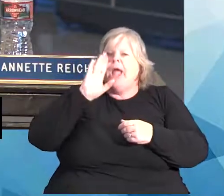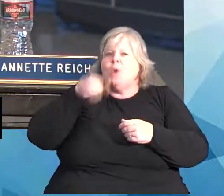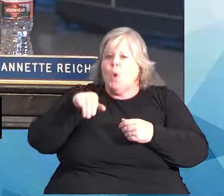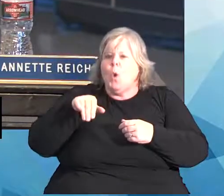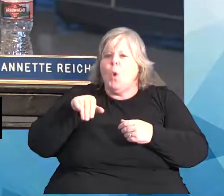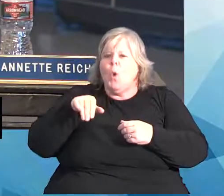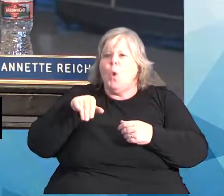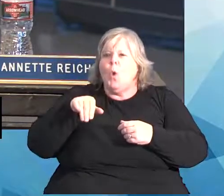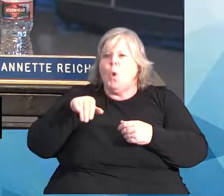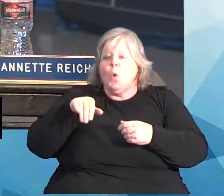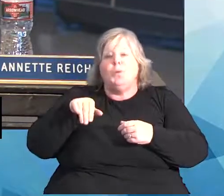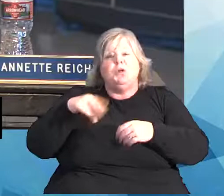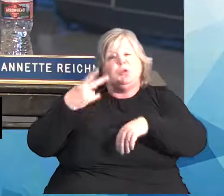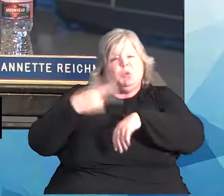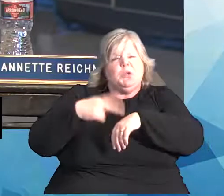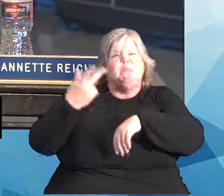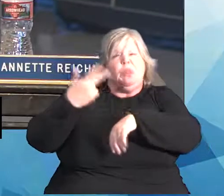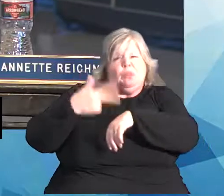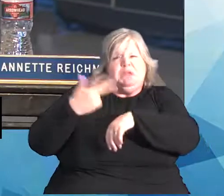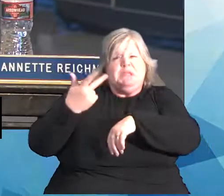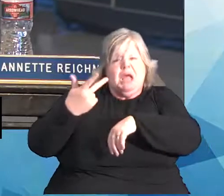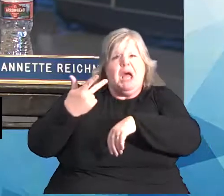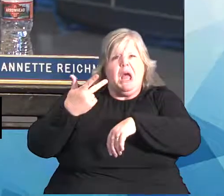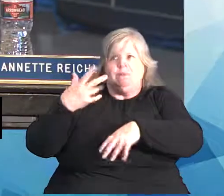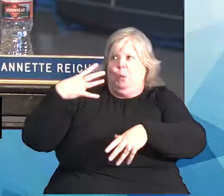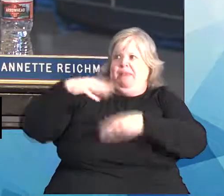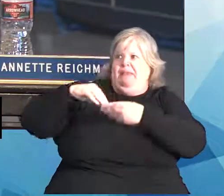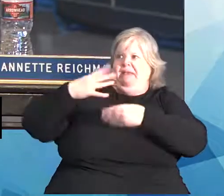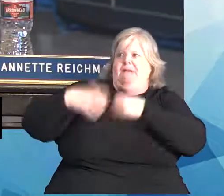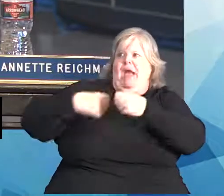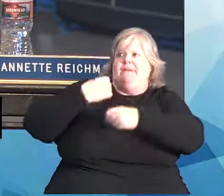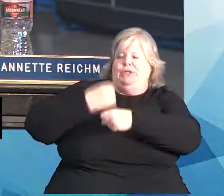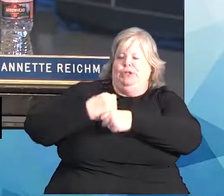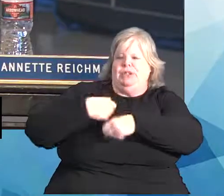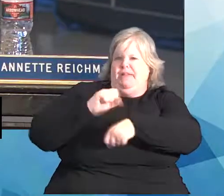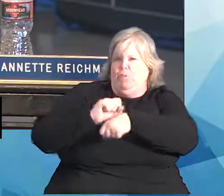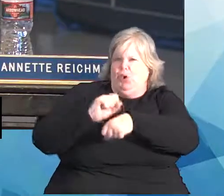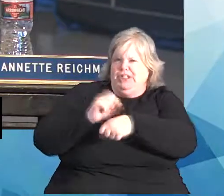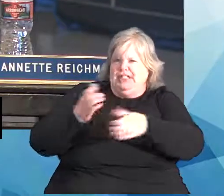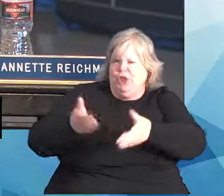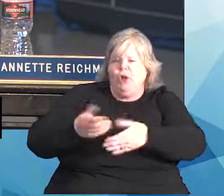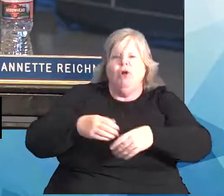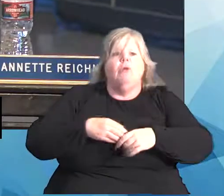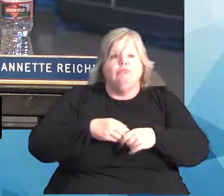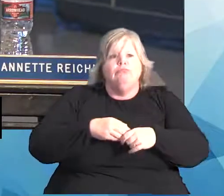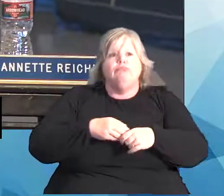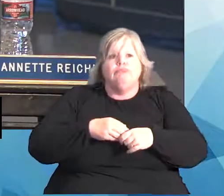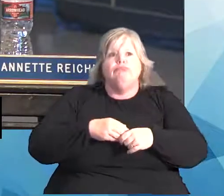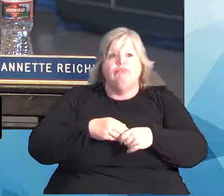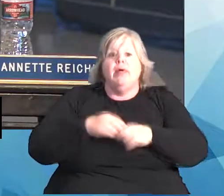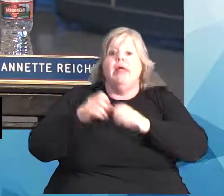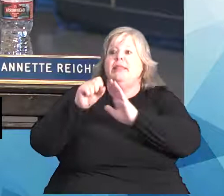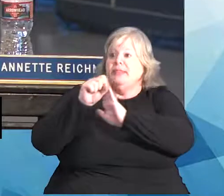2, maybe 3 times in the 5 years I've been here, we've had the